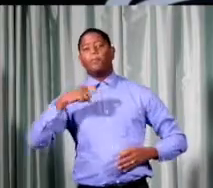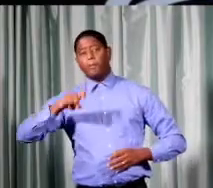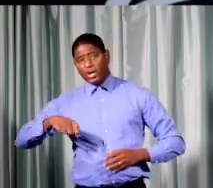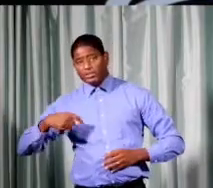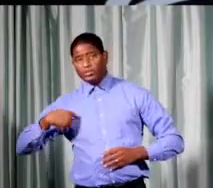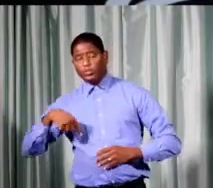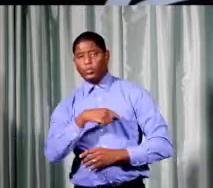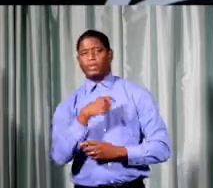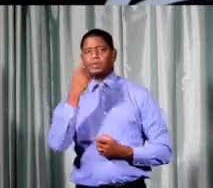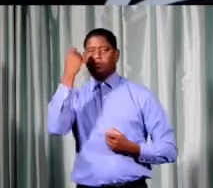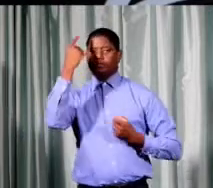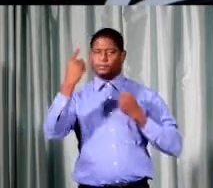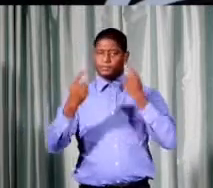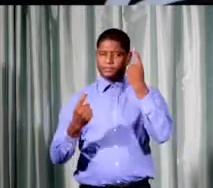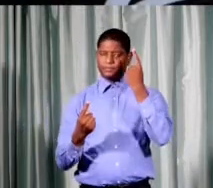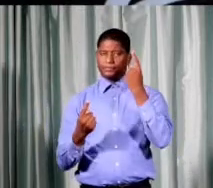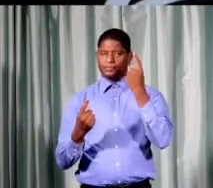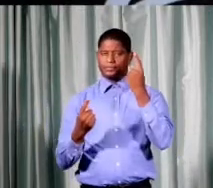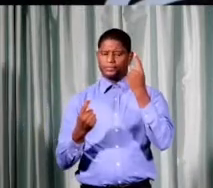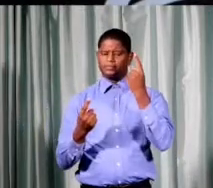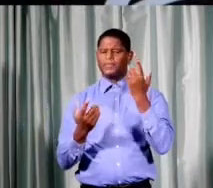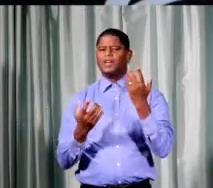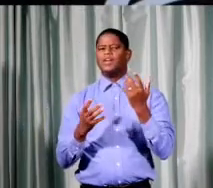of finance is value.